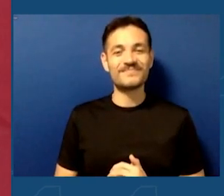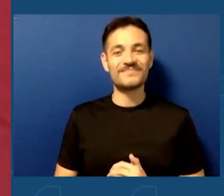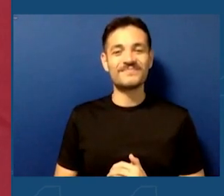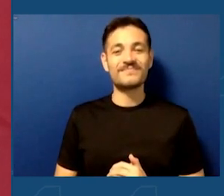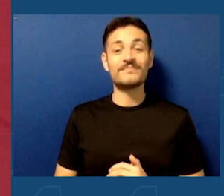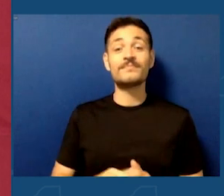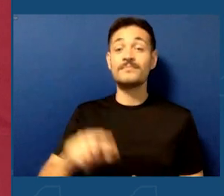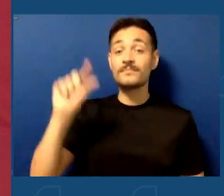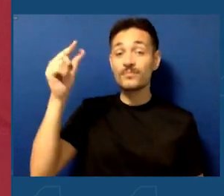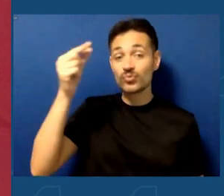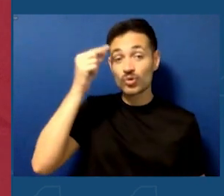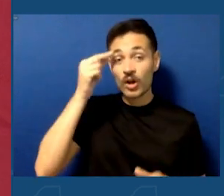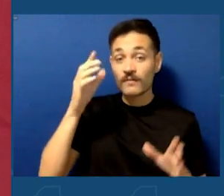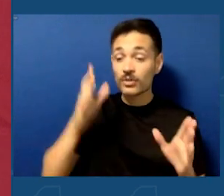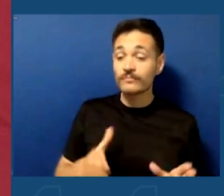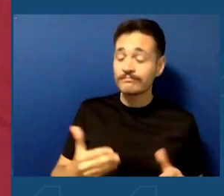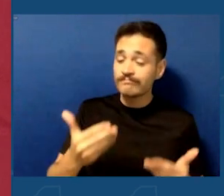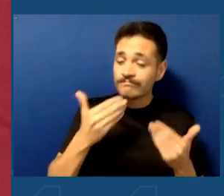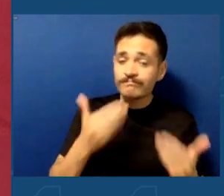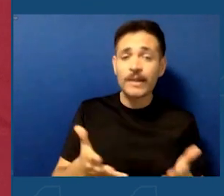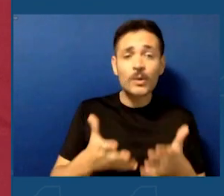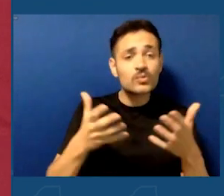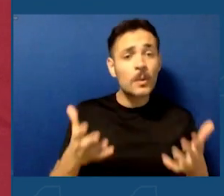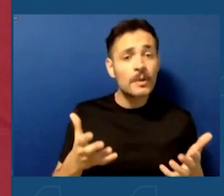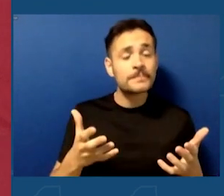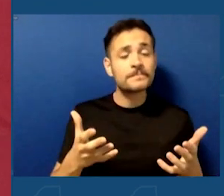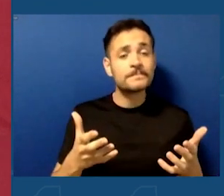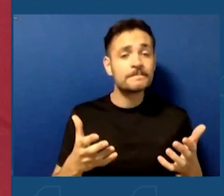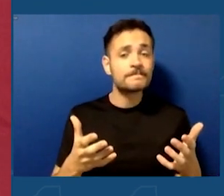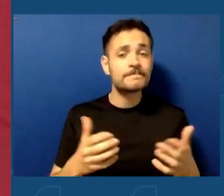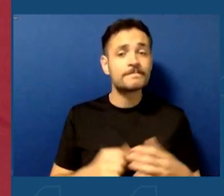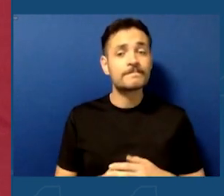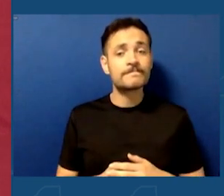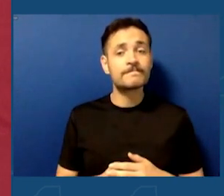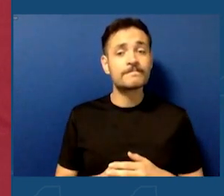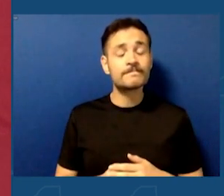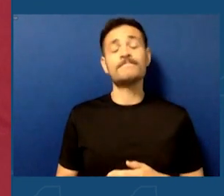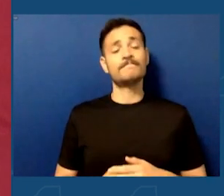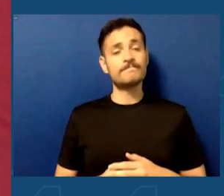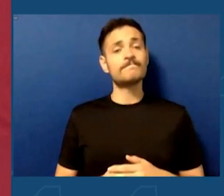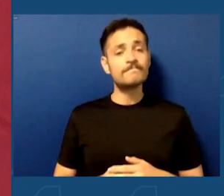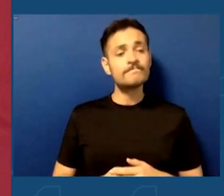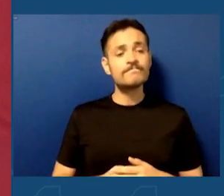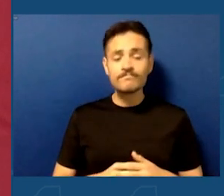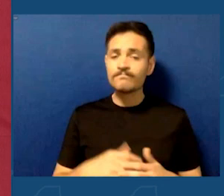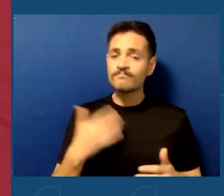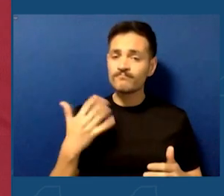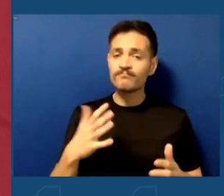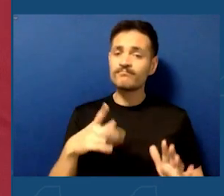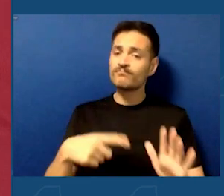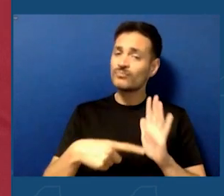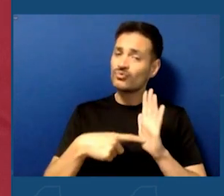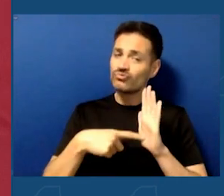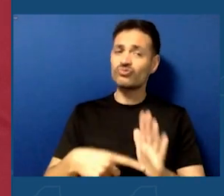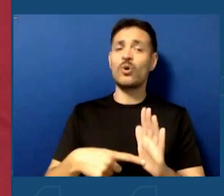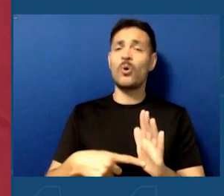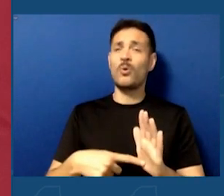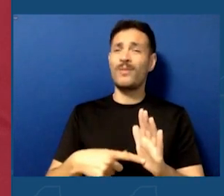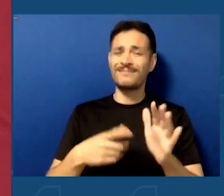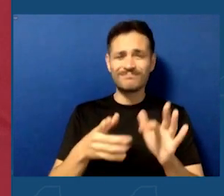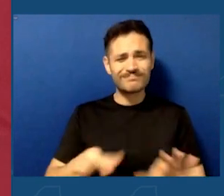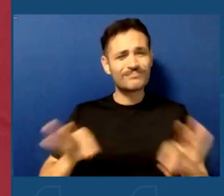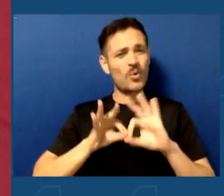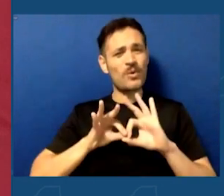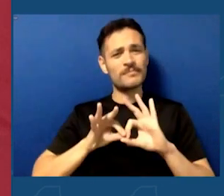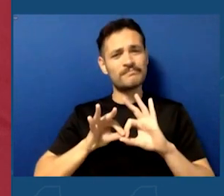Governor, thank you so much, not only for showing the undeniable bond that